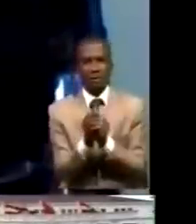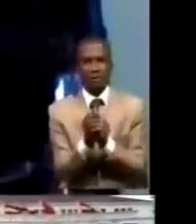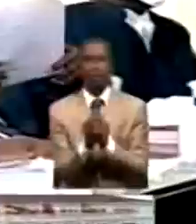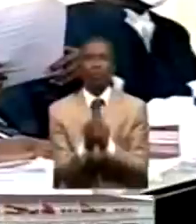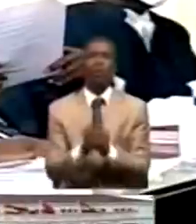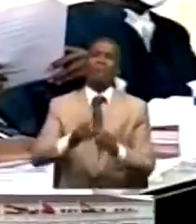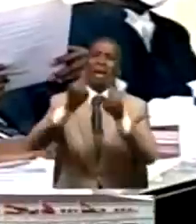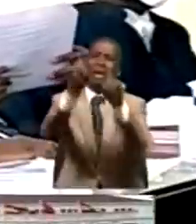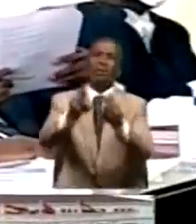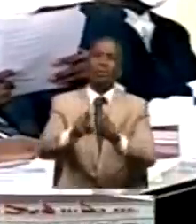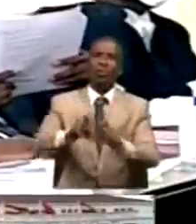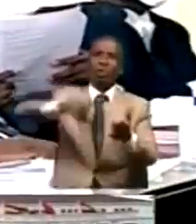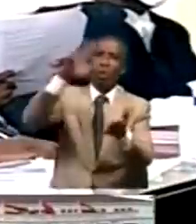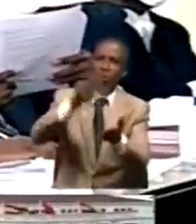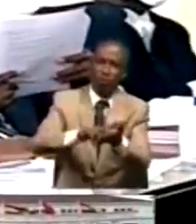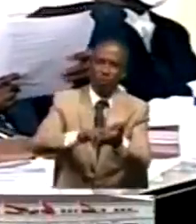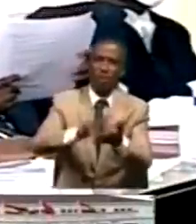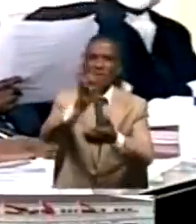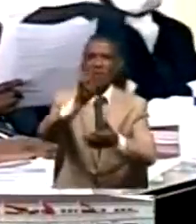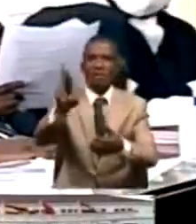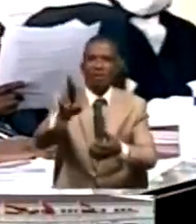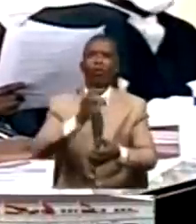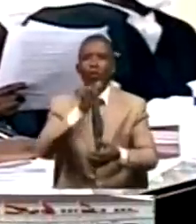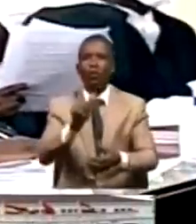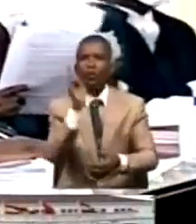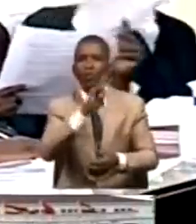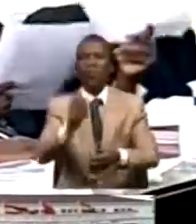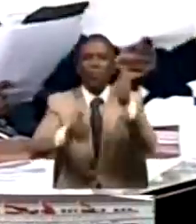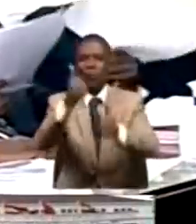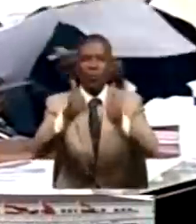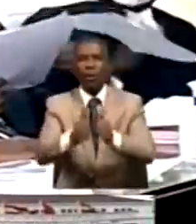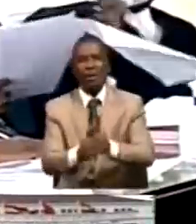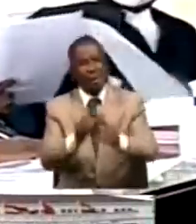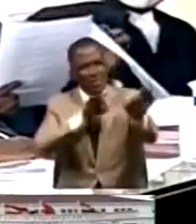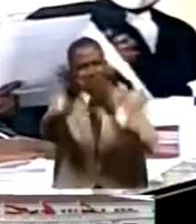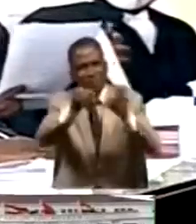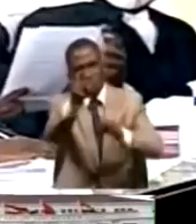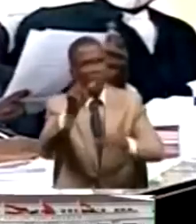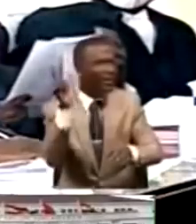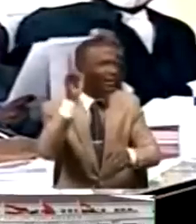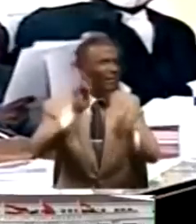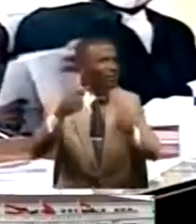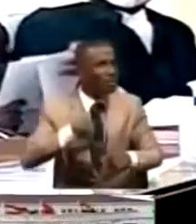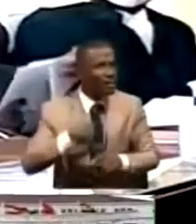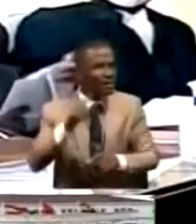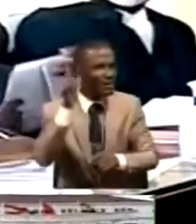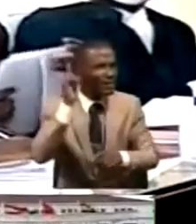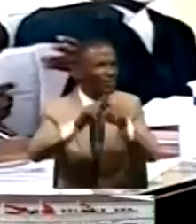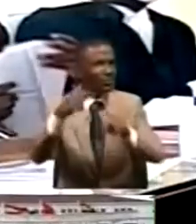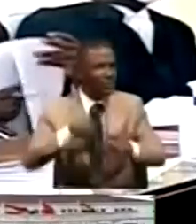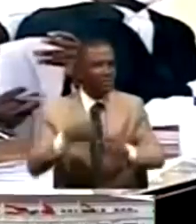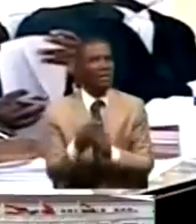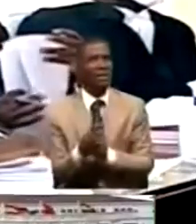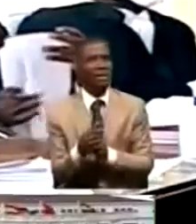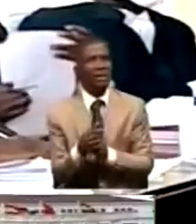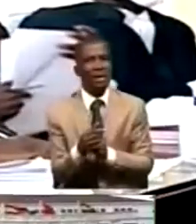did not? I did, but I was raising subsequent issues with the commissioner, and